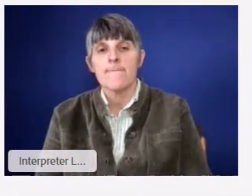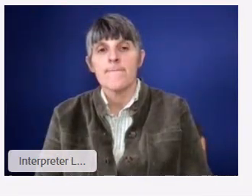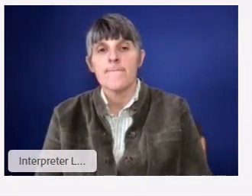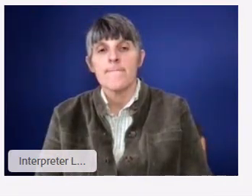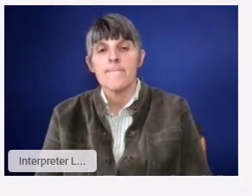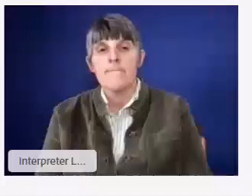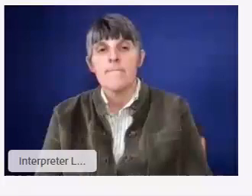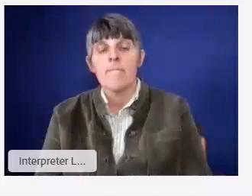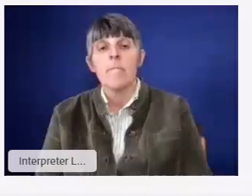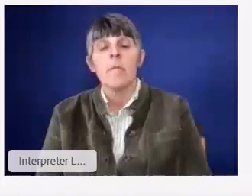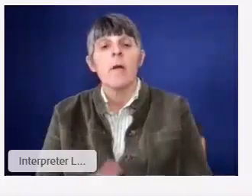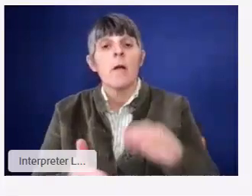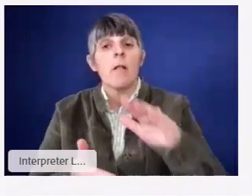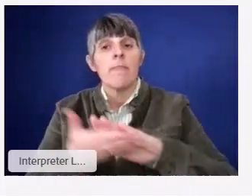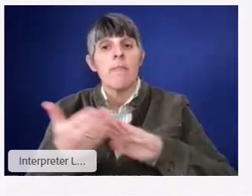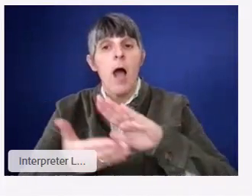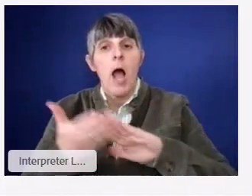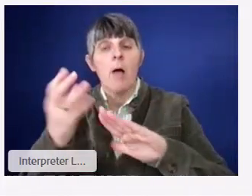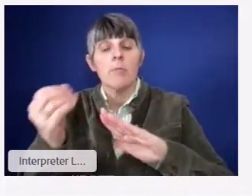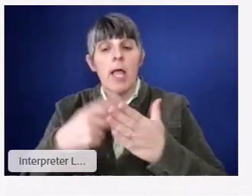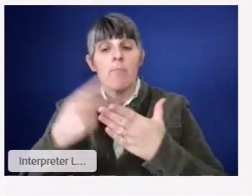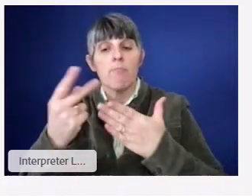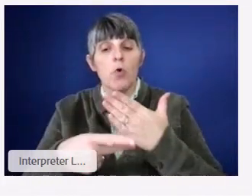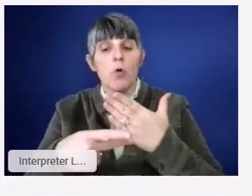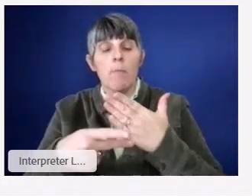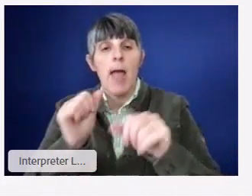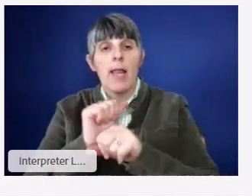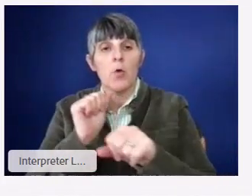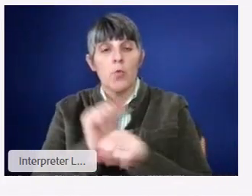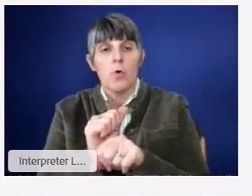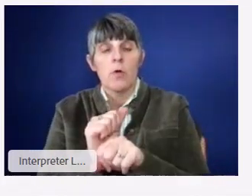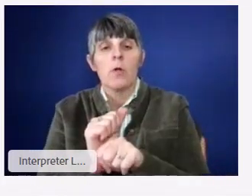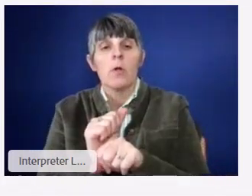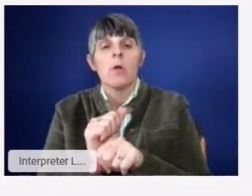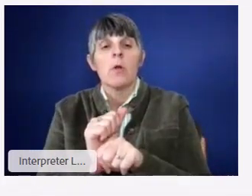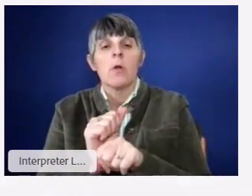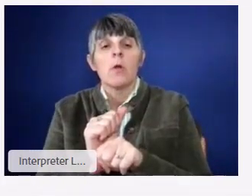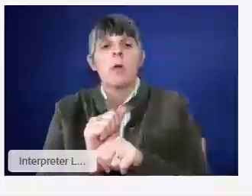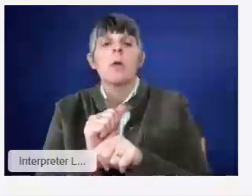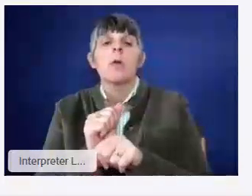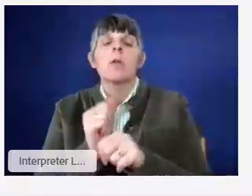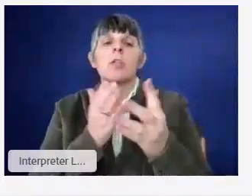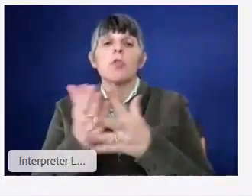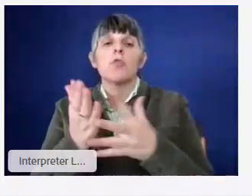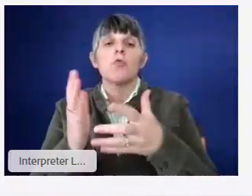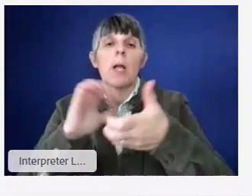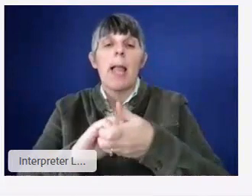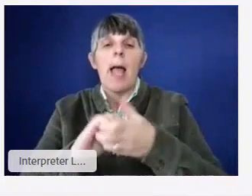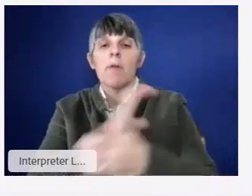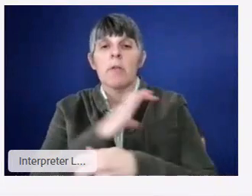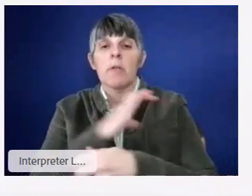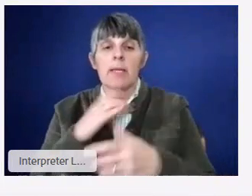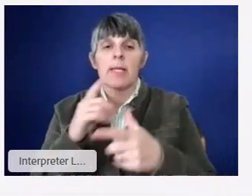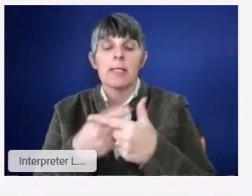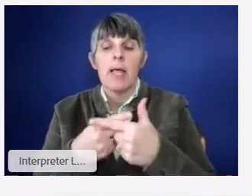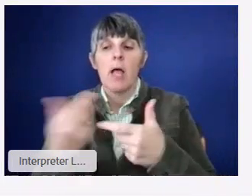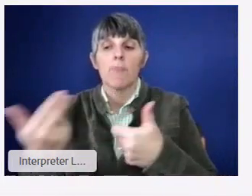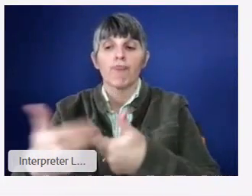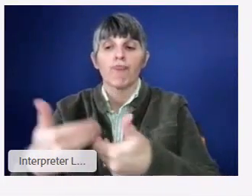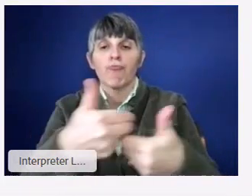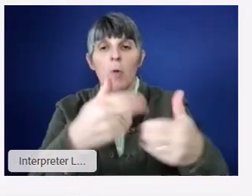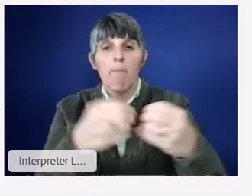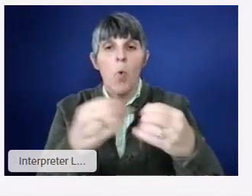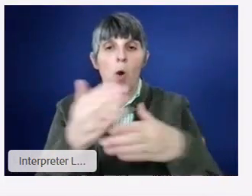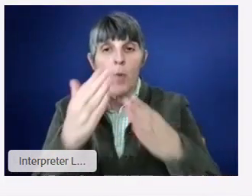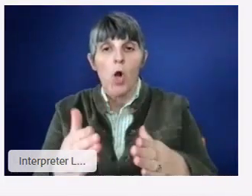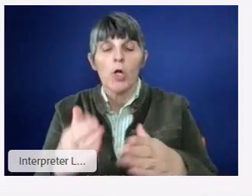The operations and programmatic work BNMC does flows through collaborative committees where we bring in more partners and